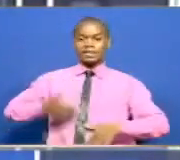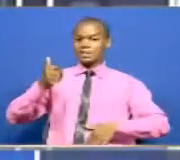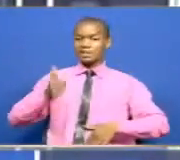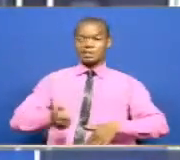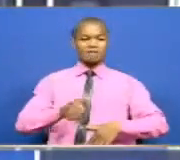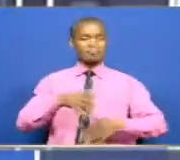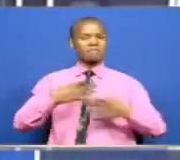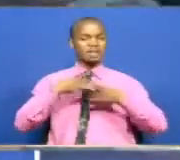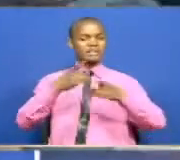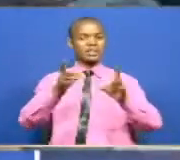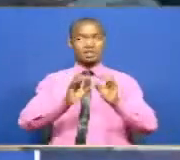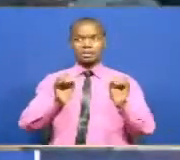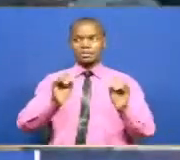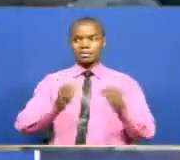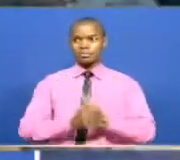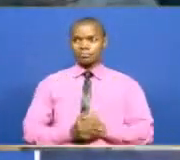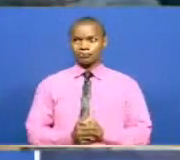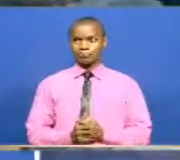selfish interests.